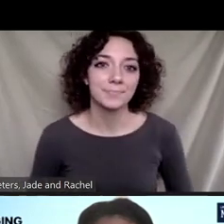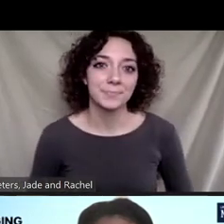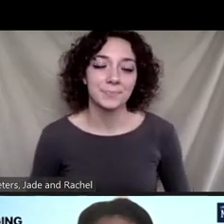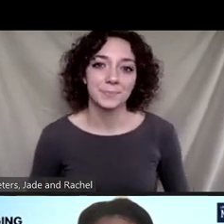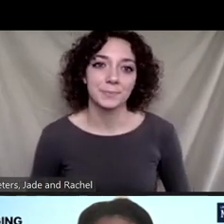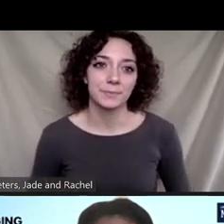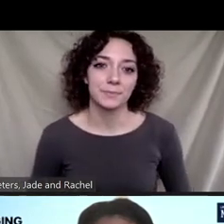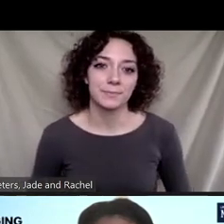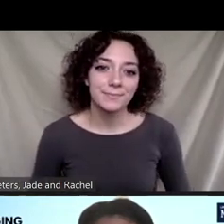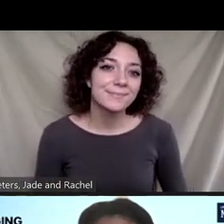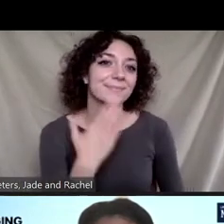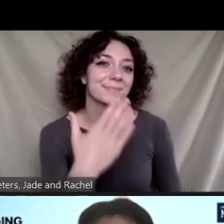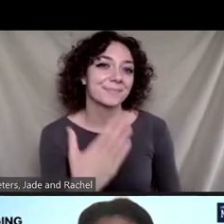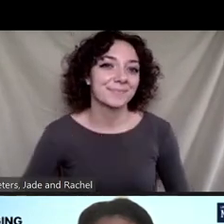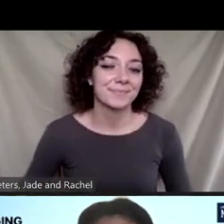Thank you.